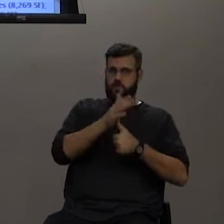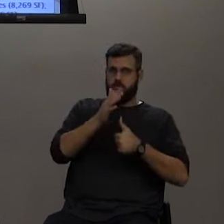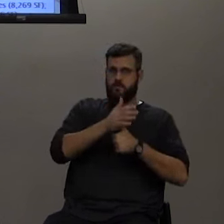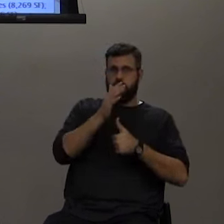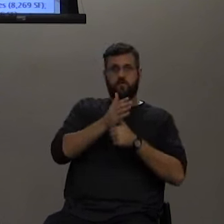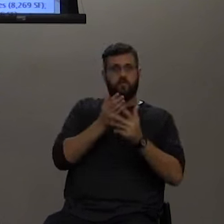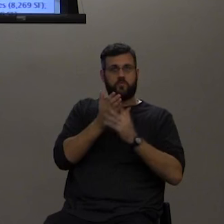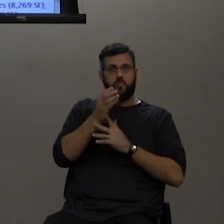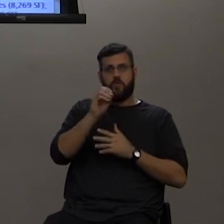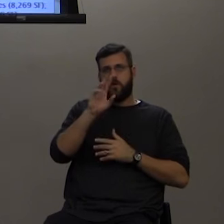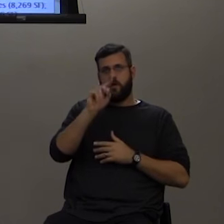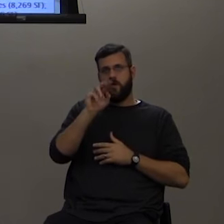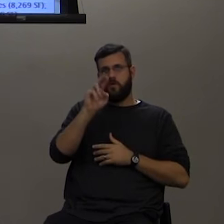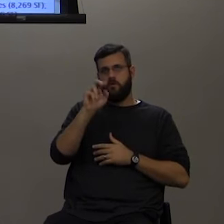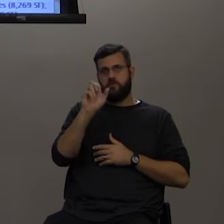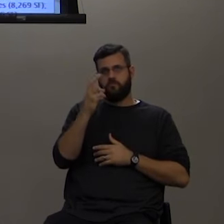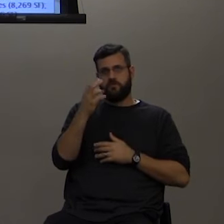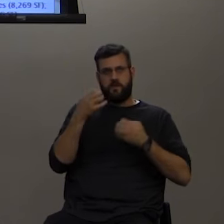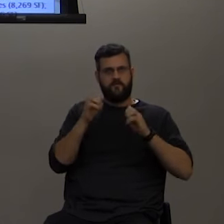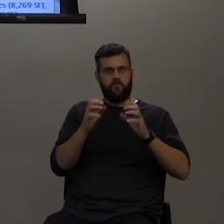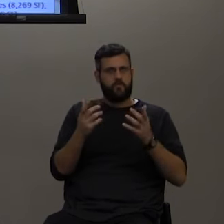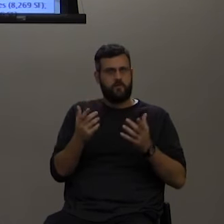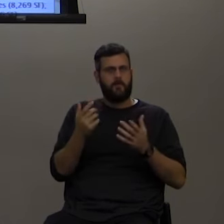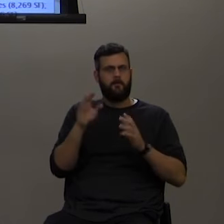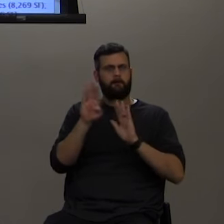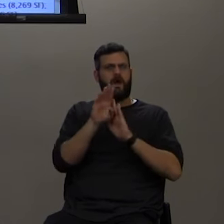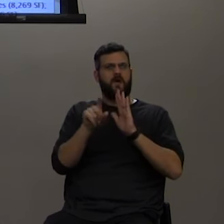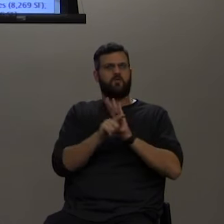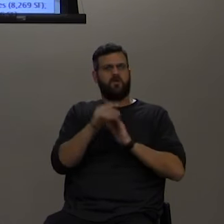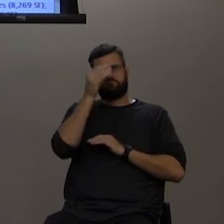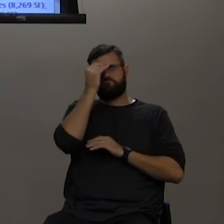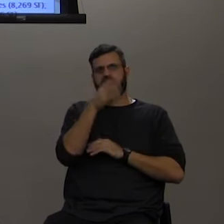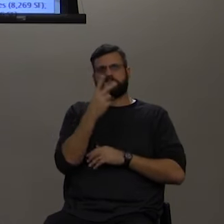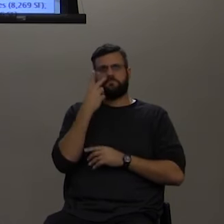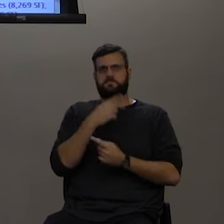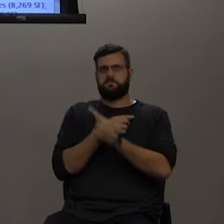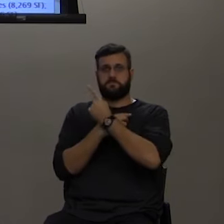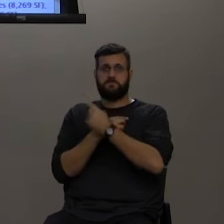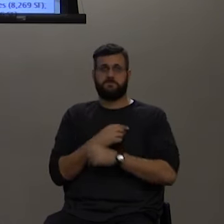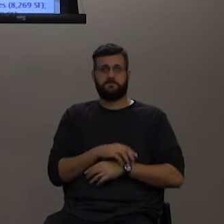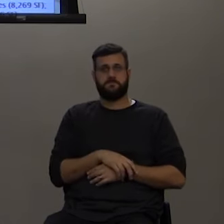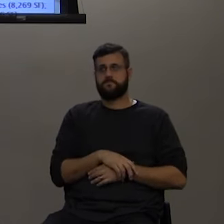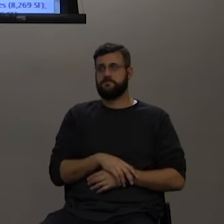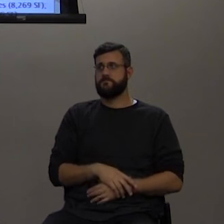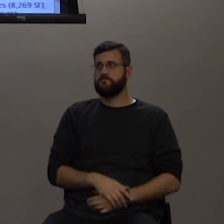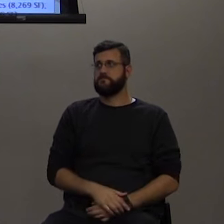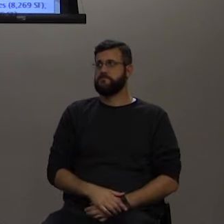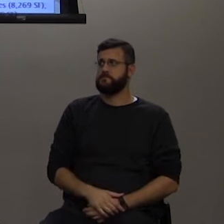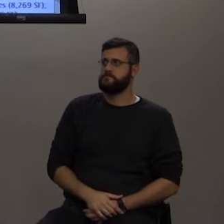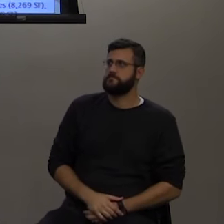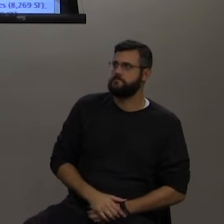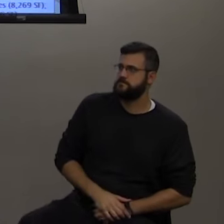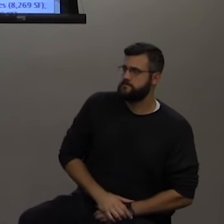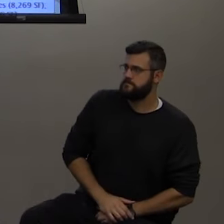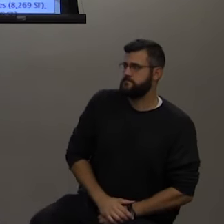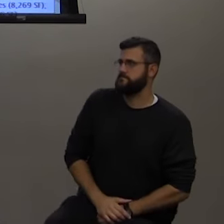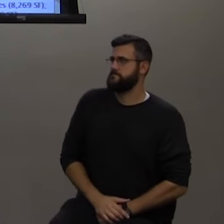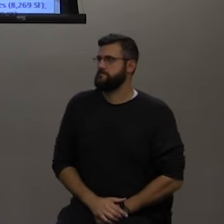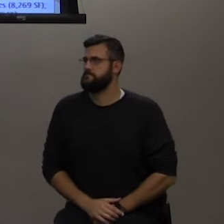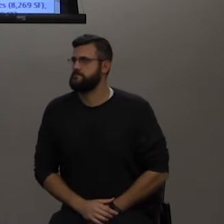our outreach efforts. And so I'm just giving the background on this is what you're looking at here. Look, I don't understand